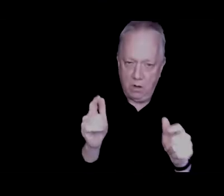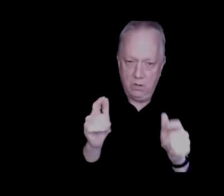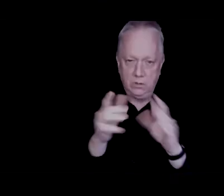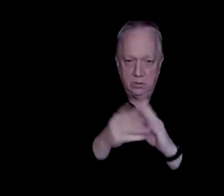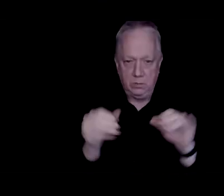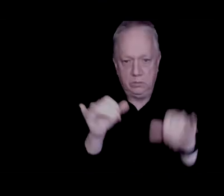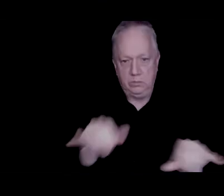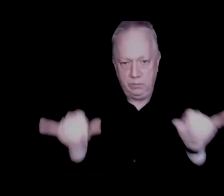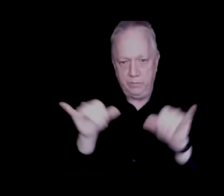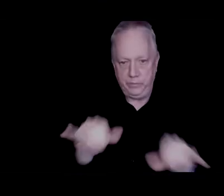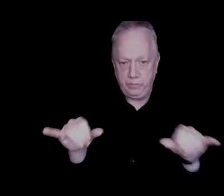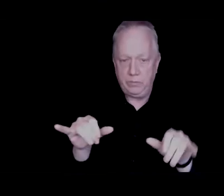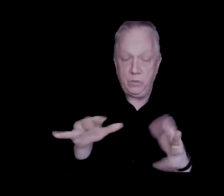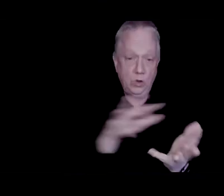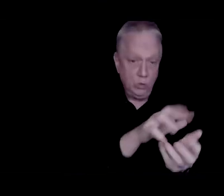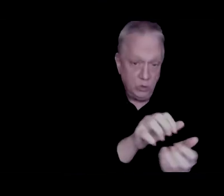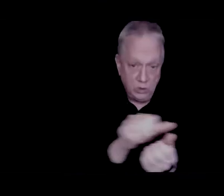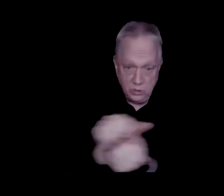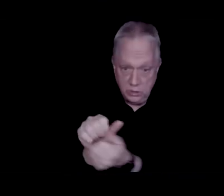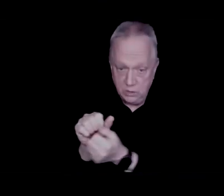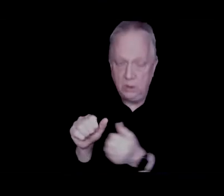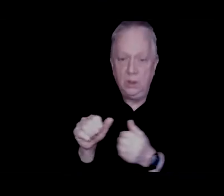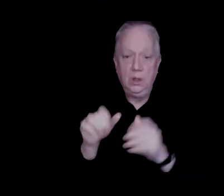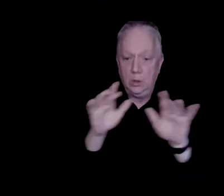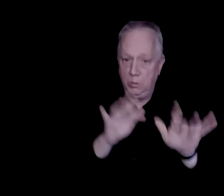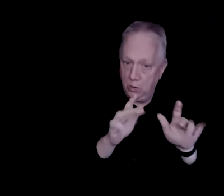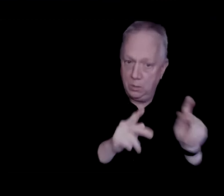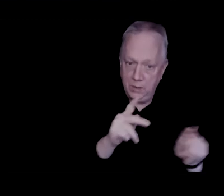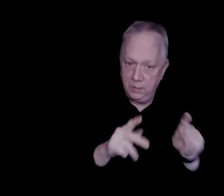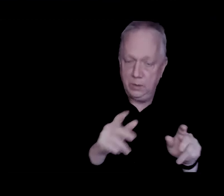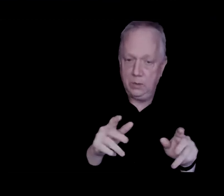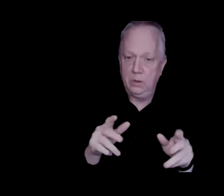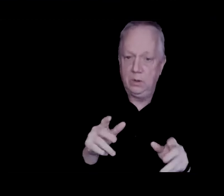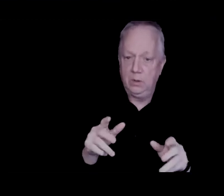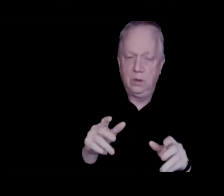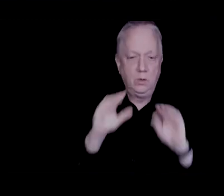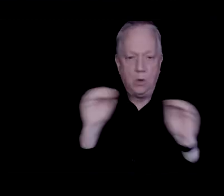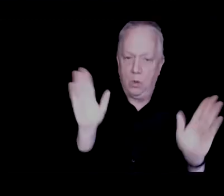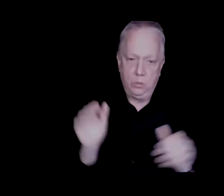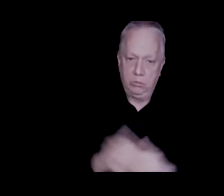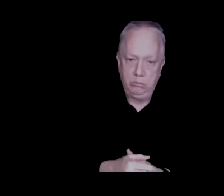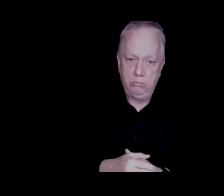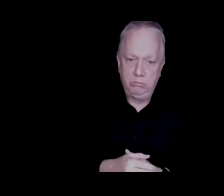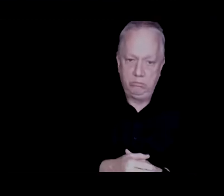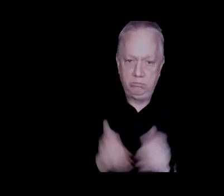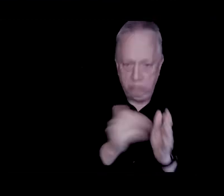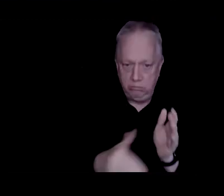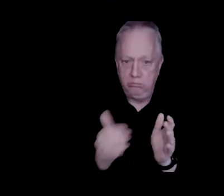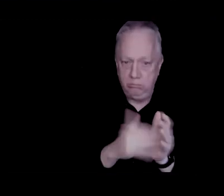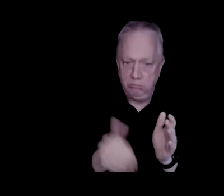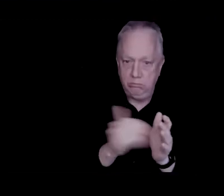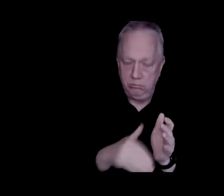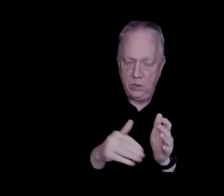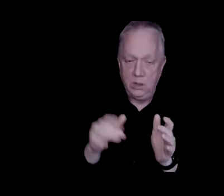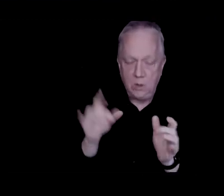oh, there are ruins, there are poor people, there is everything, and there is no hope. It's absolutely